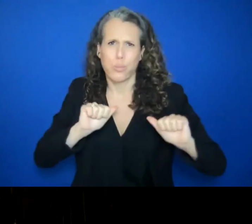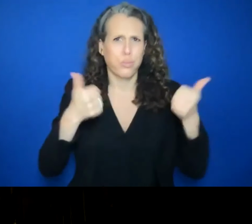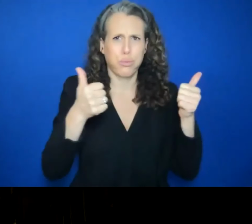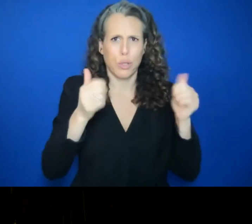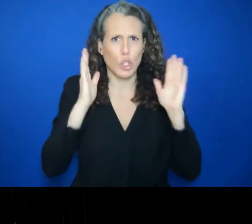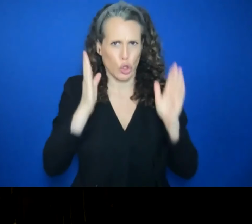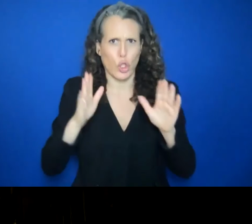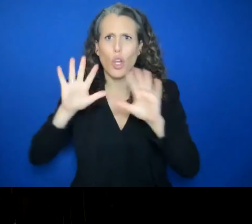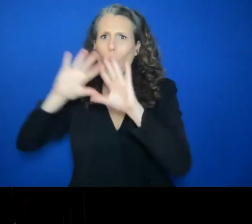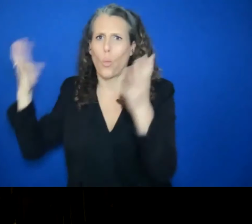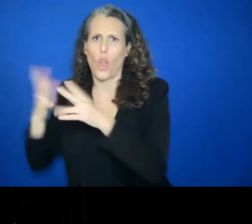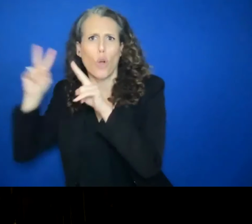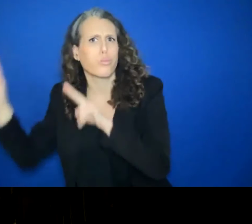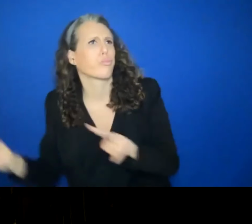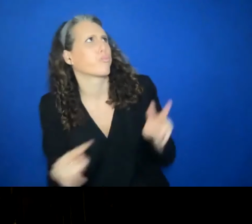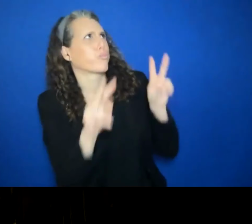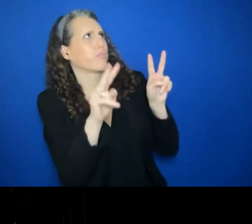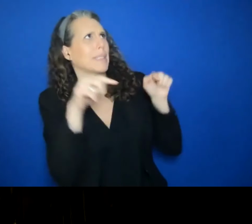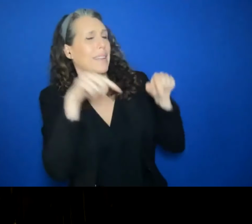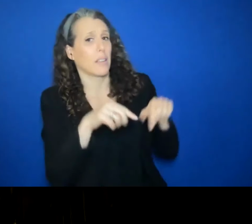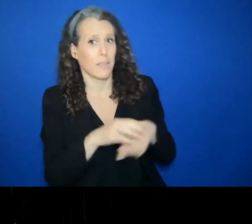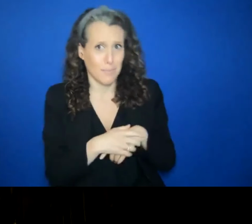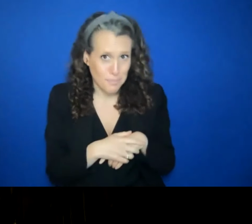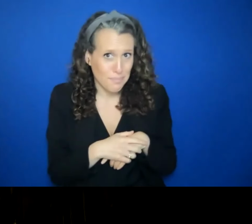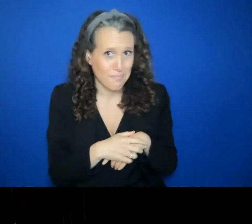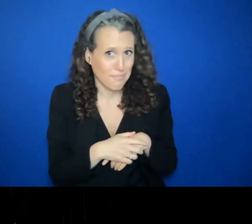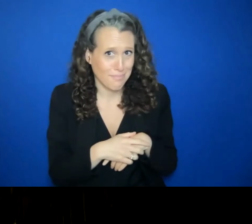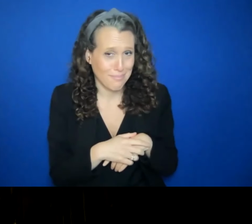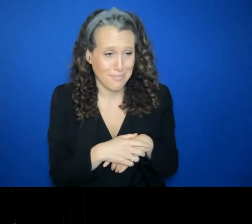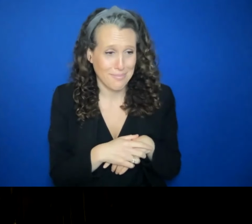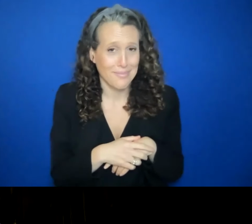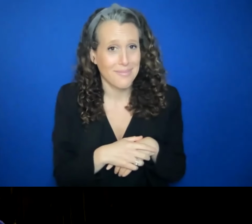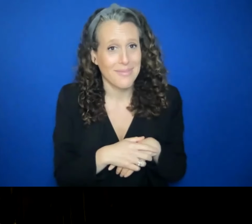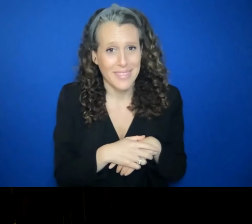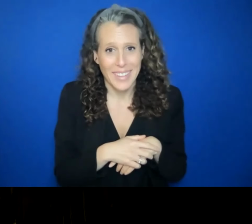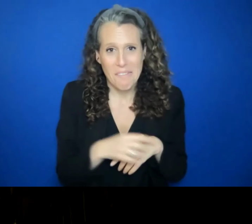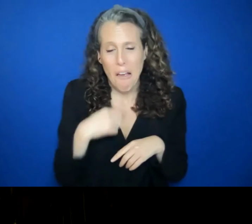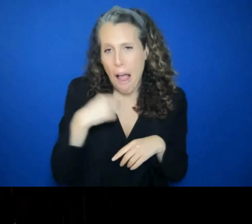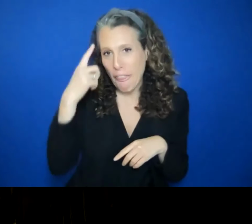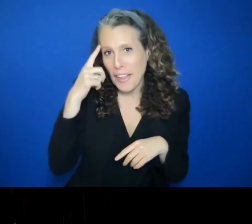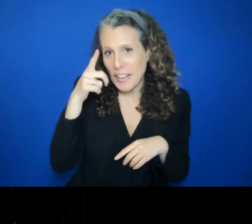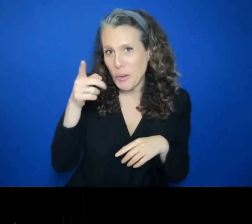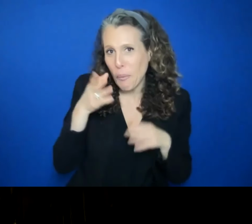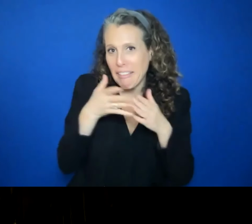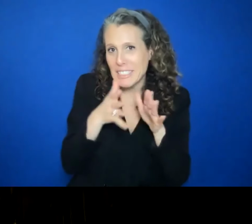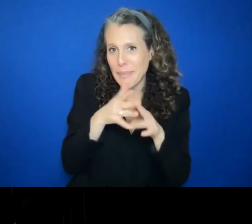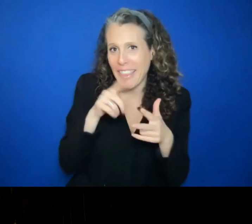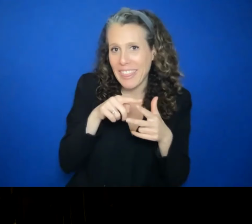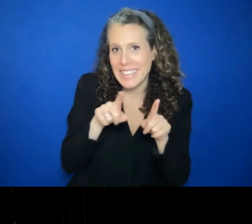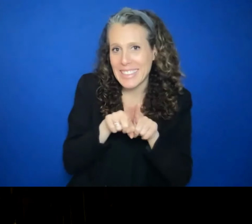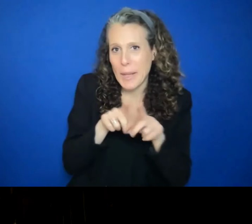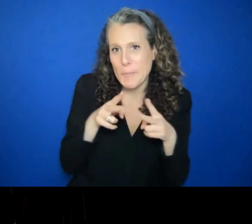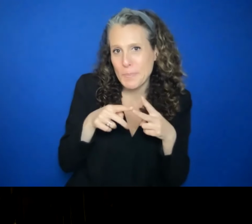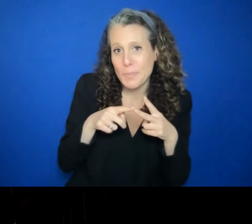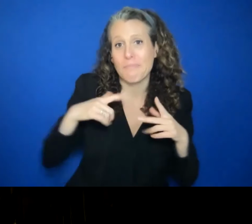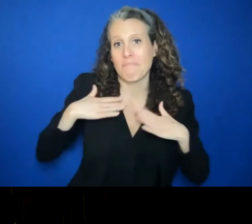for other countries, which I think is very questionable, and I'm sure you're going to talk a little bit more about that. So Dr. Stewart,